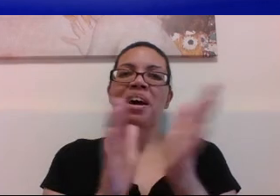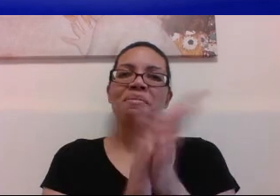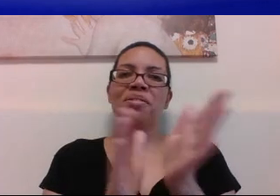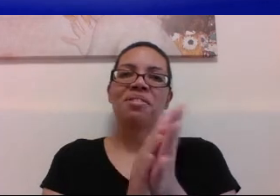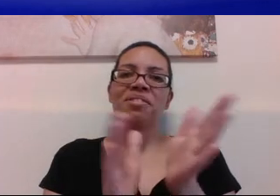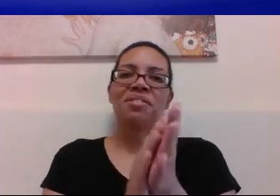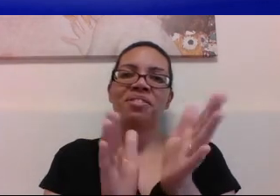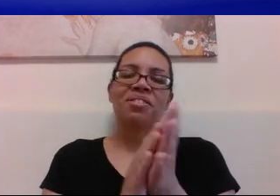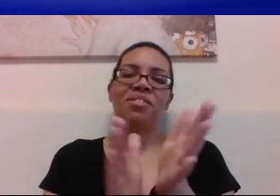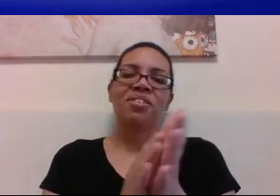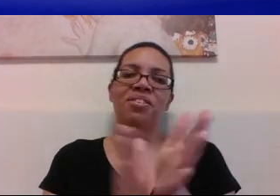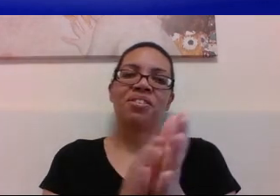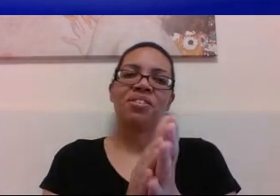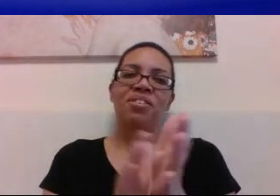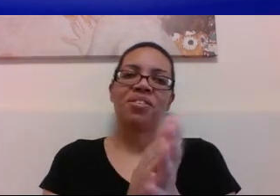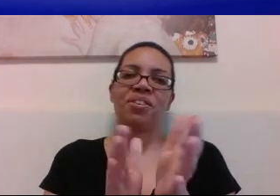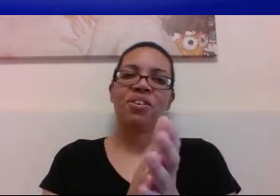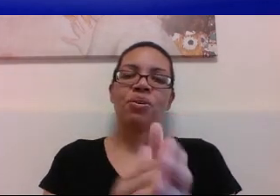Bravo!